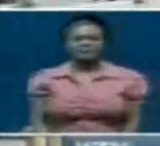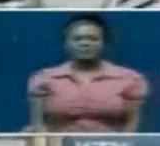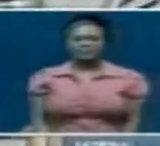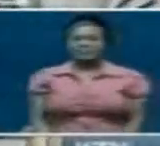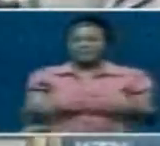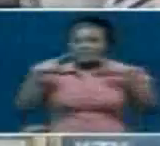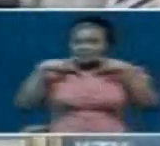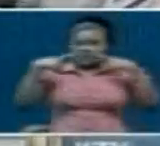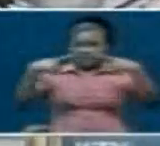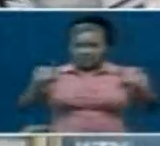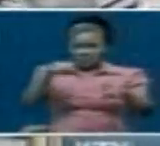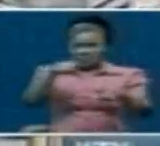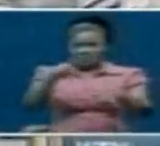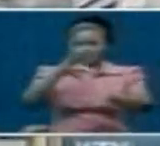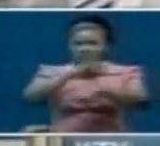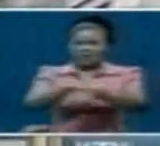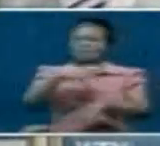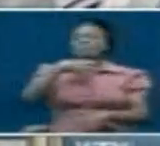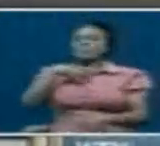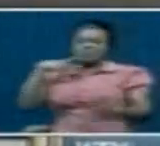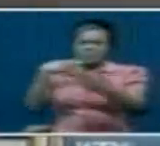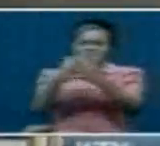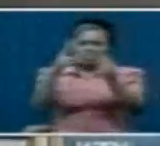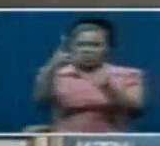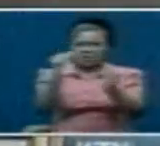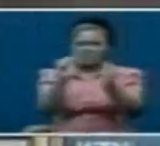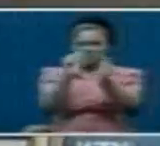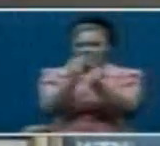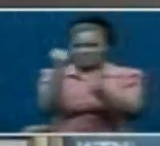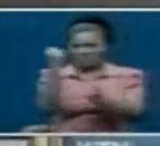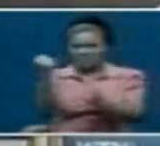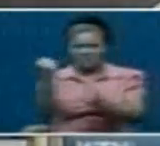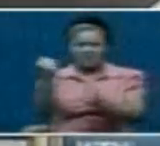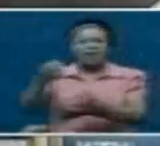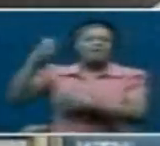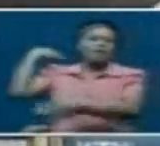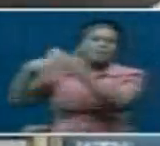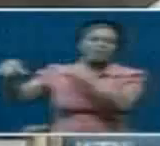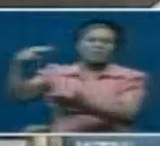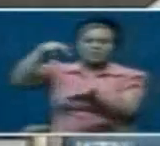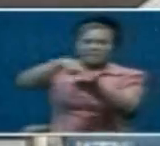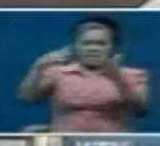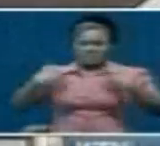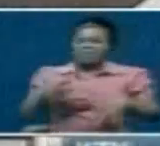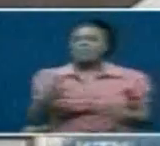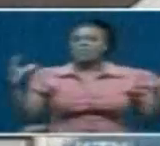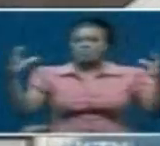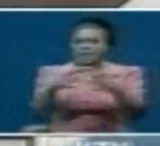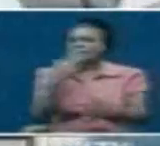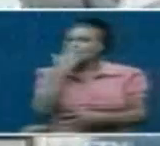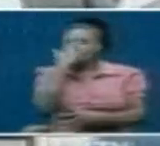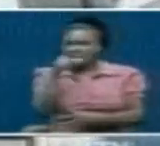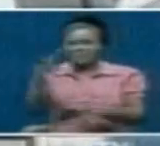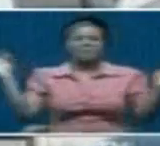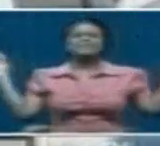After declaring she was taking a political leave until March 2015, former presidential aspirant and NAC Kenya Party leader Martha Karua